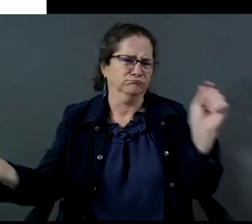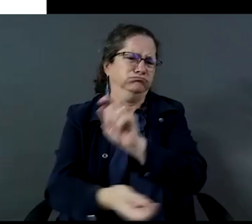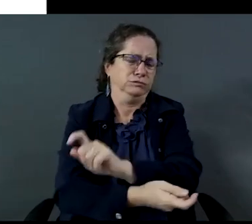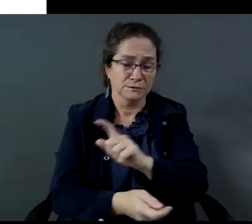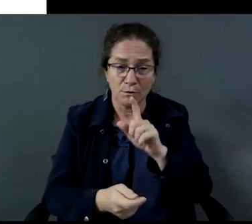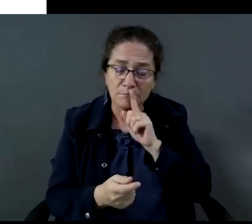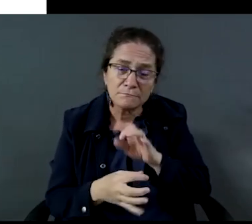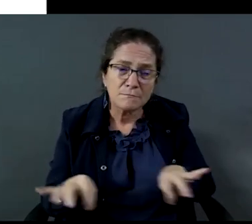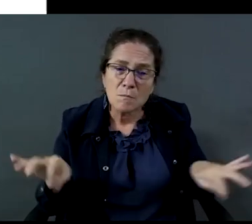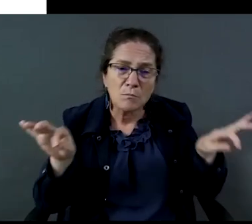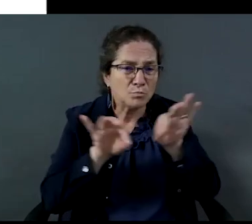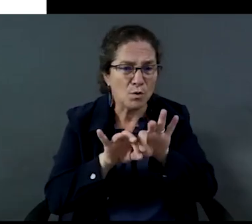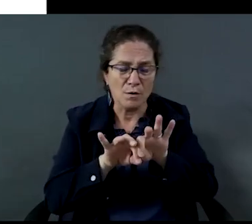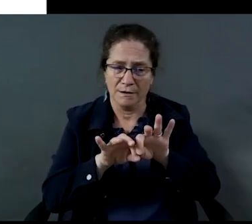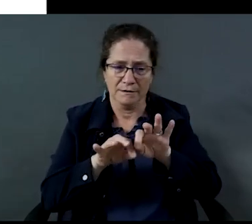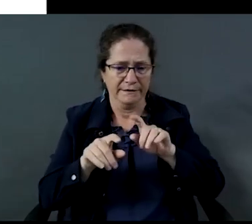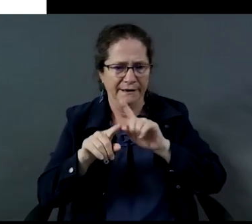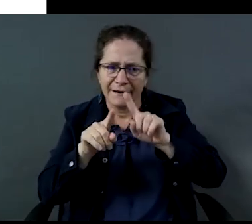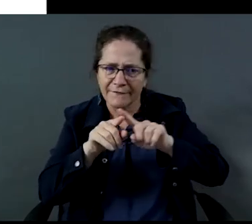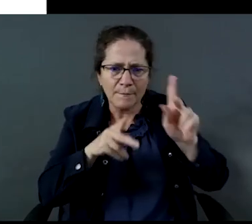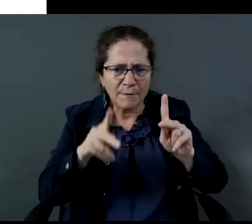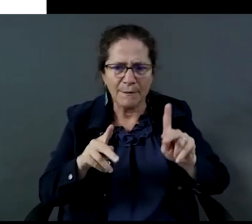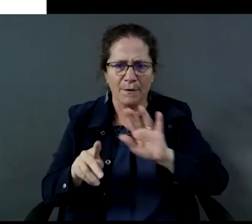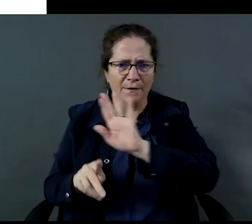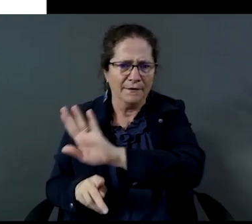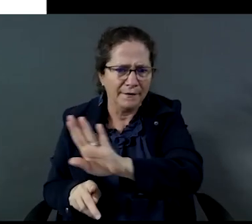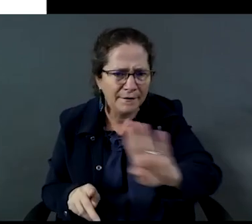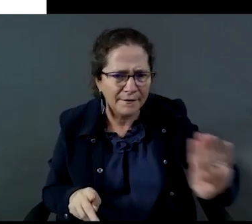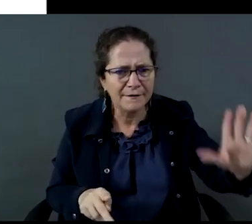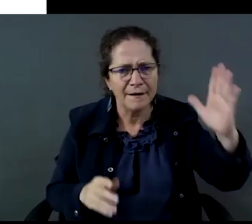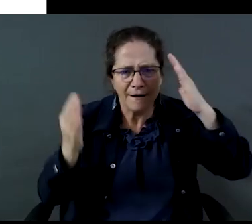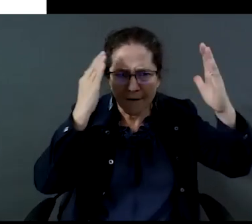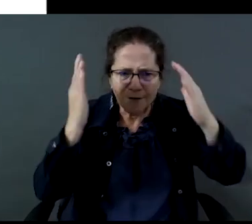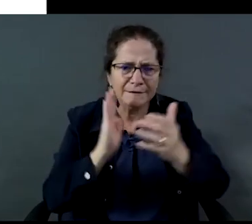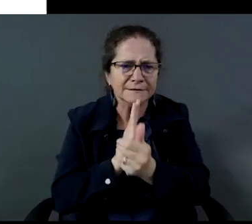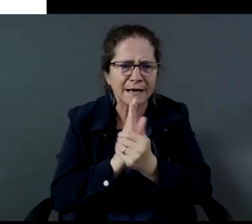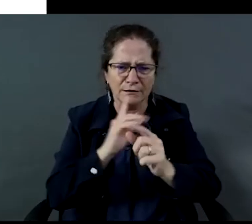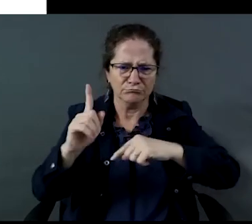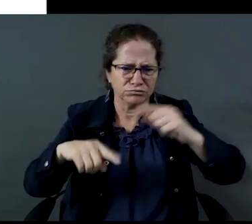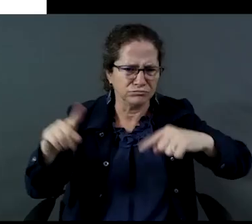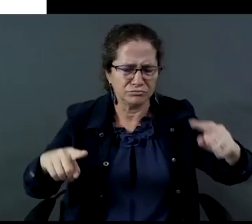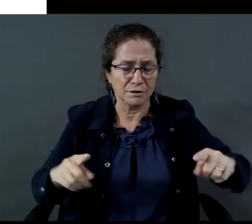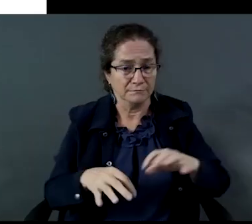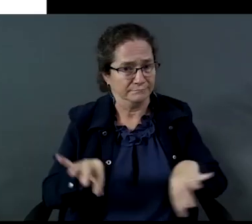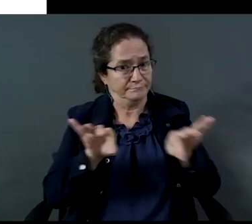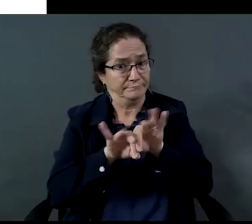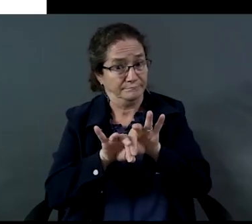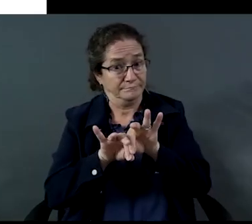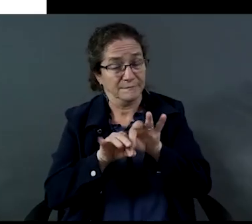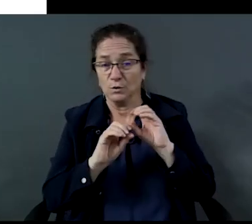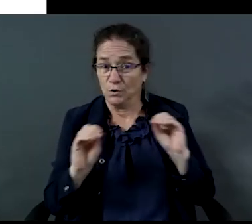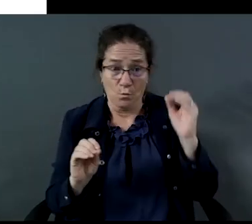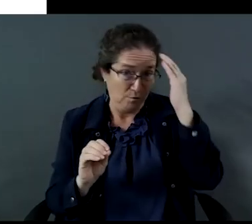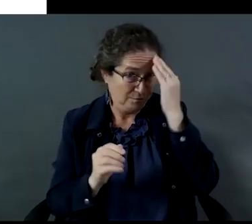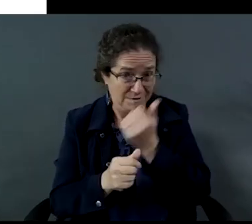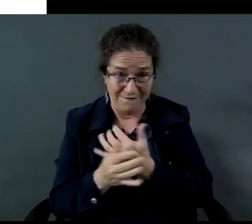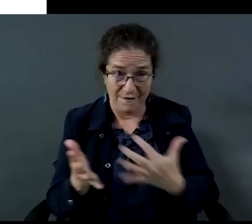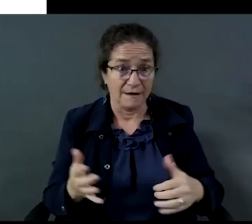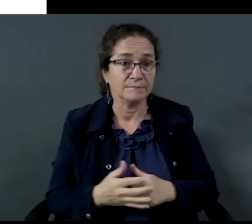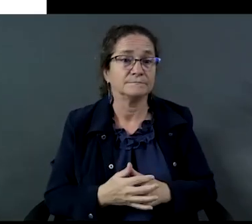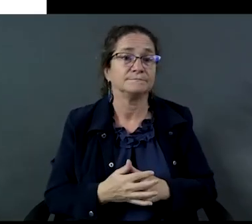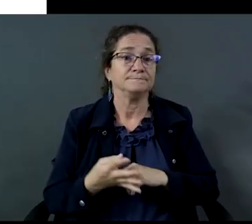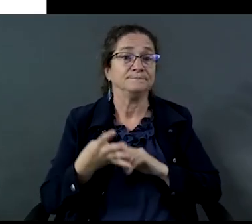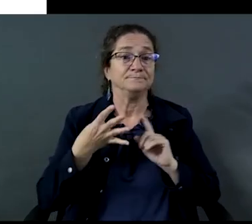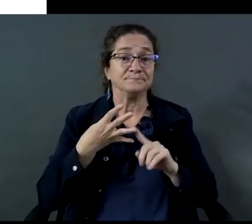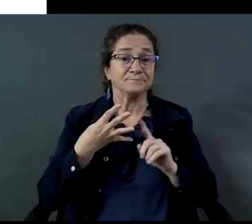with different skills at the table, because no one can know everything. And this is really critical. What's the difference between an educational interpreter and